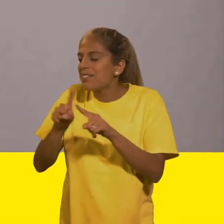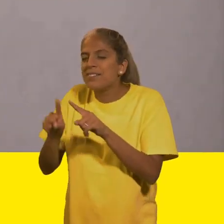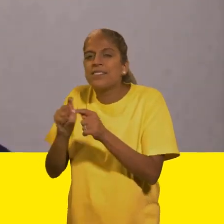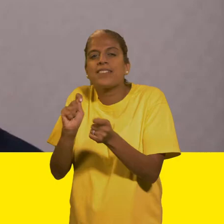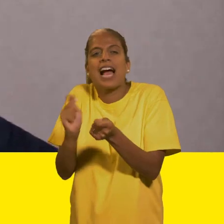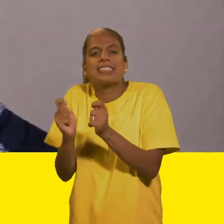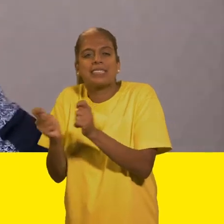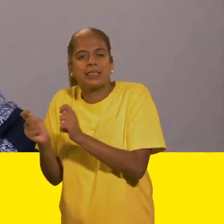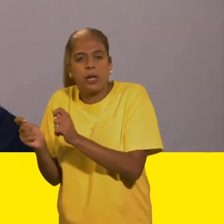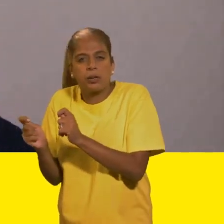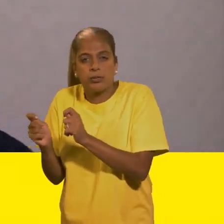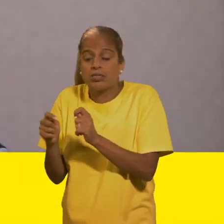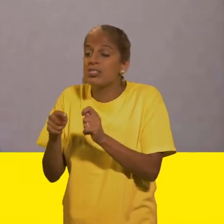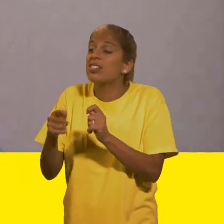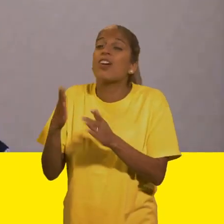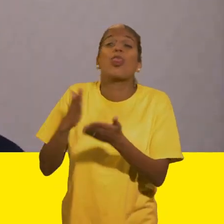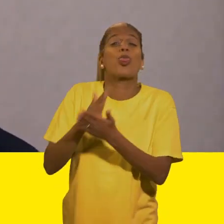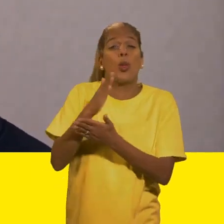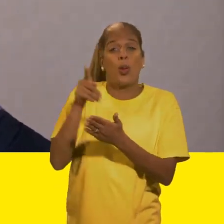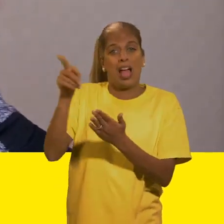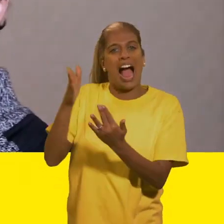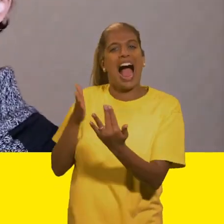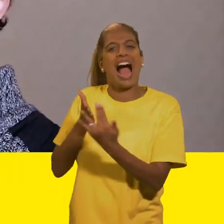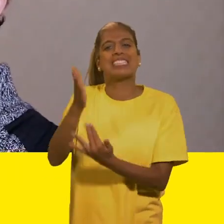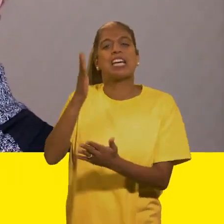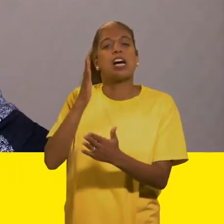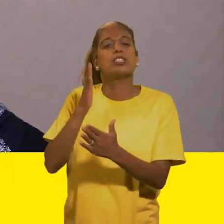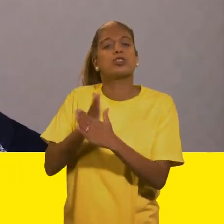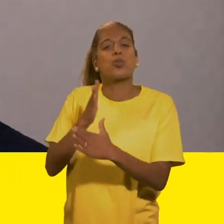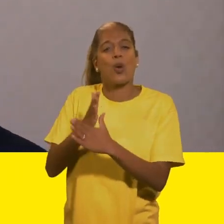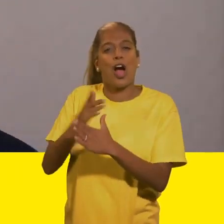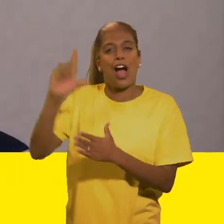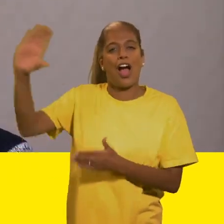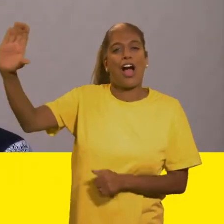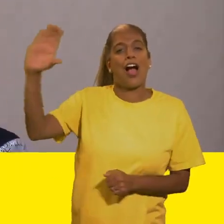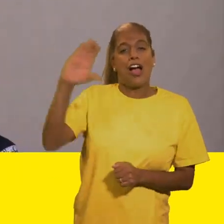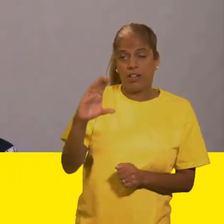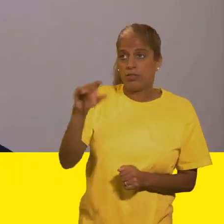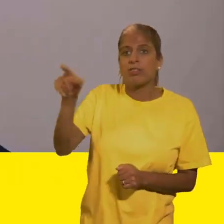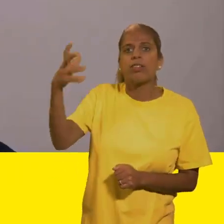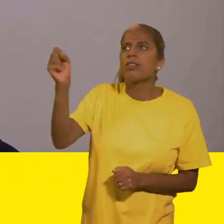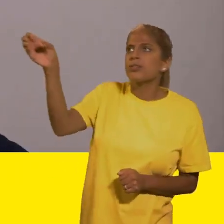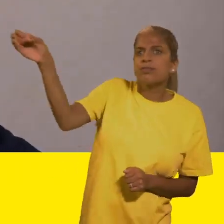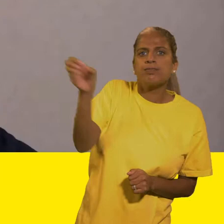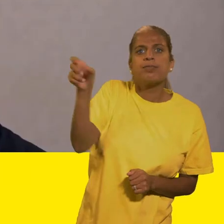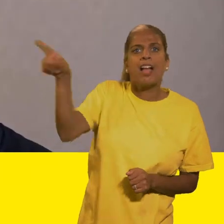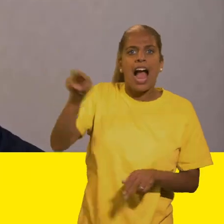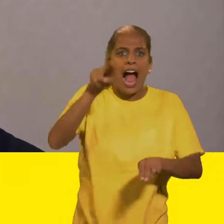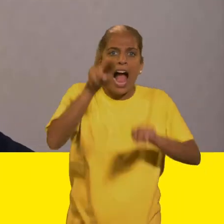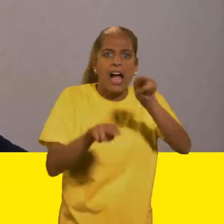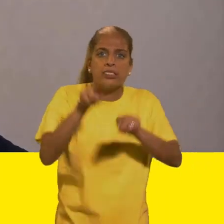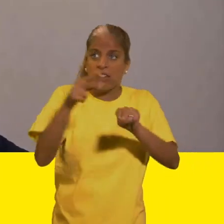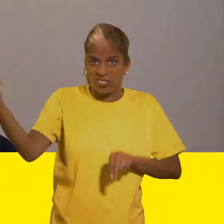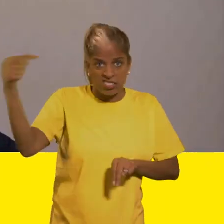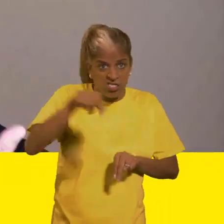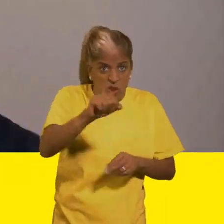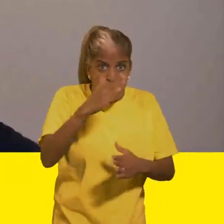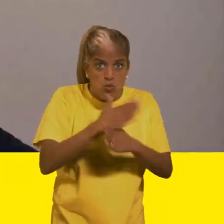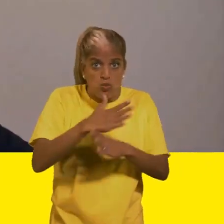So I have a few adaptations, and these were obtained by Access to Work,